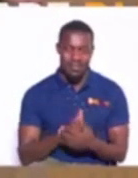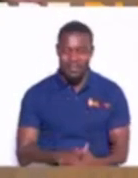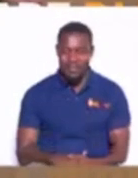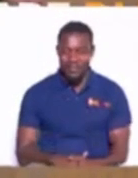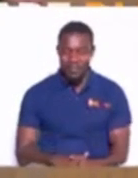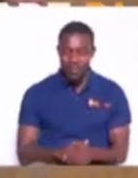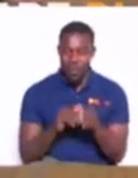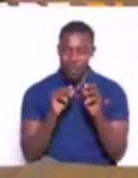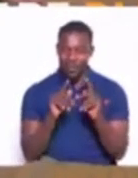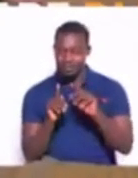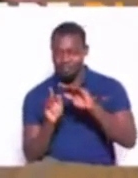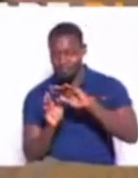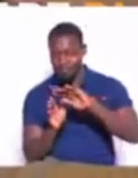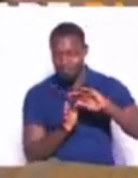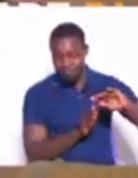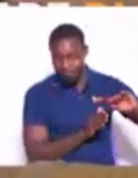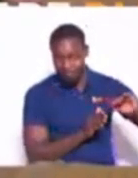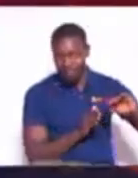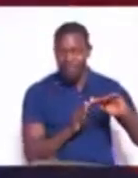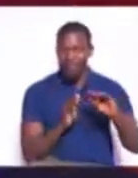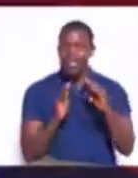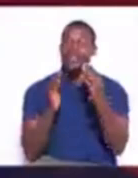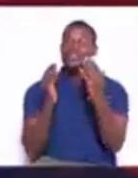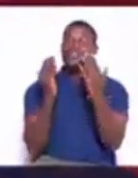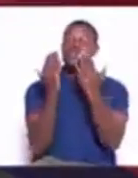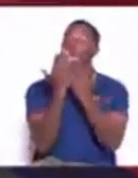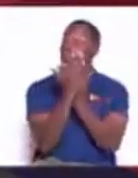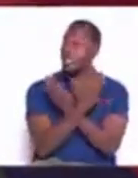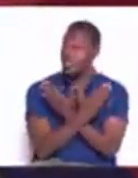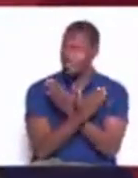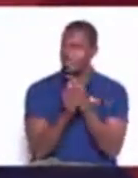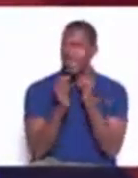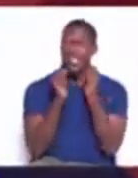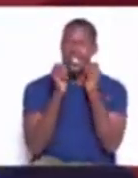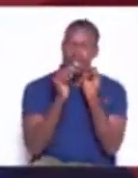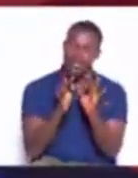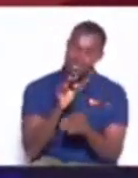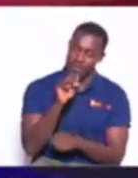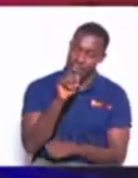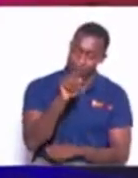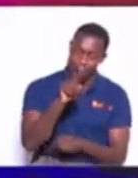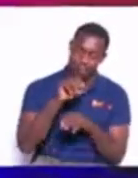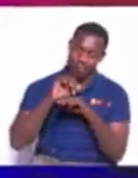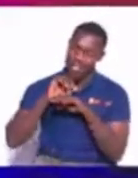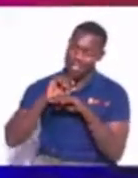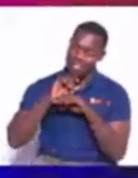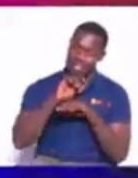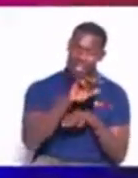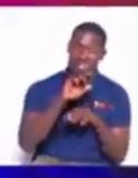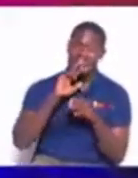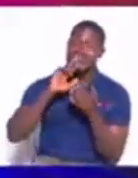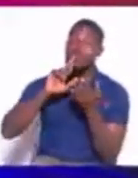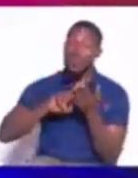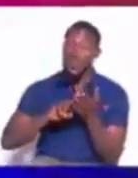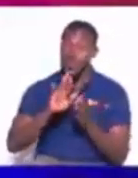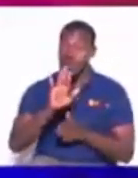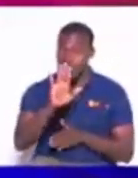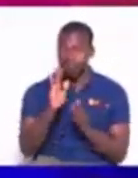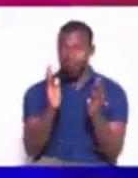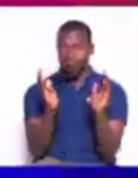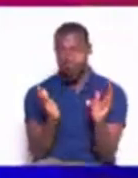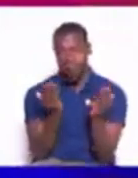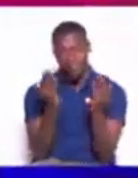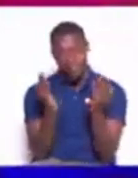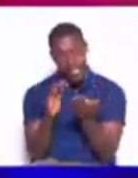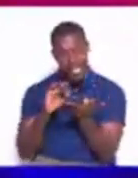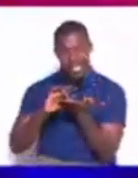Now tonight, if you have not sent in your report, I just would encourage you to do that.